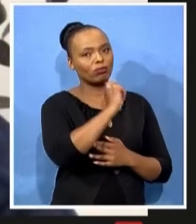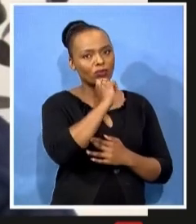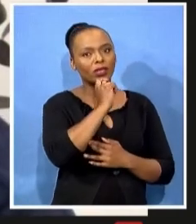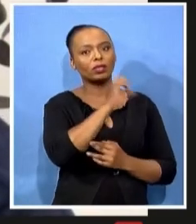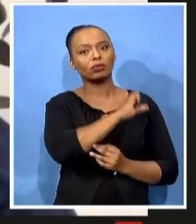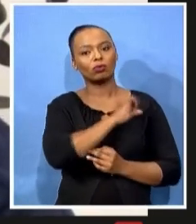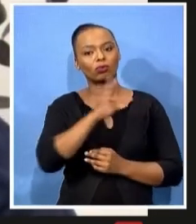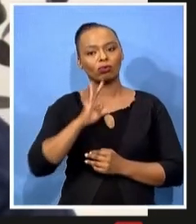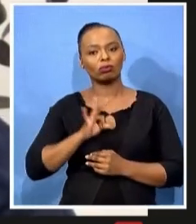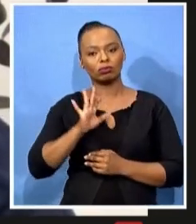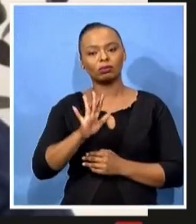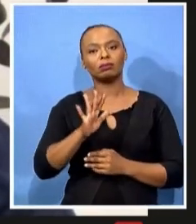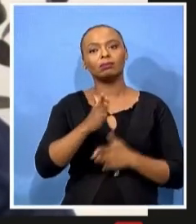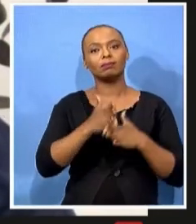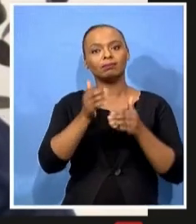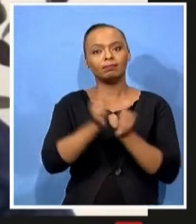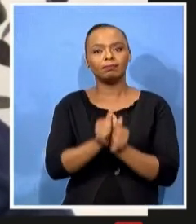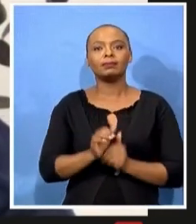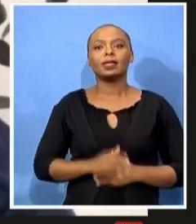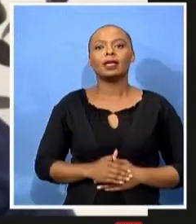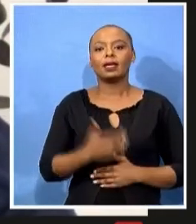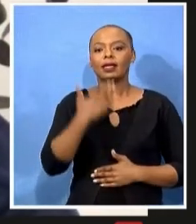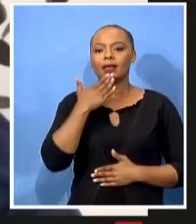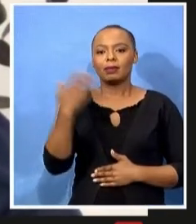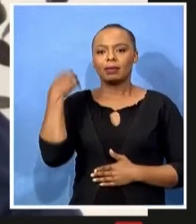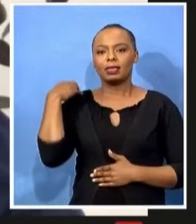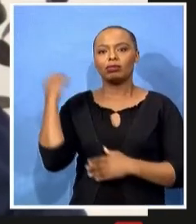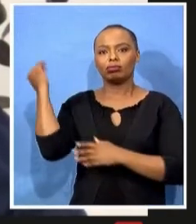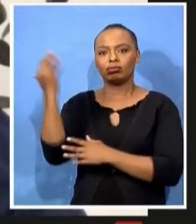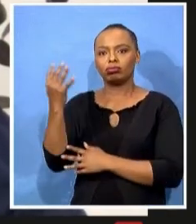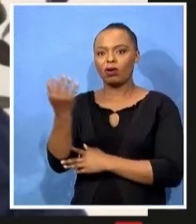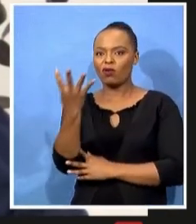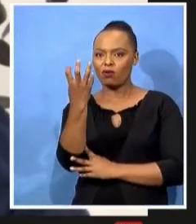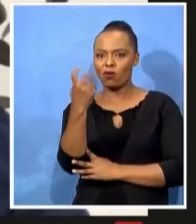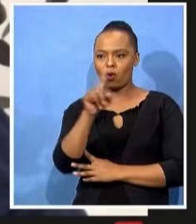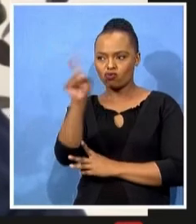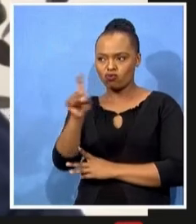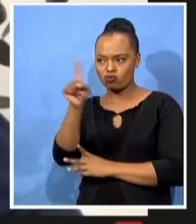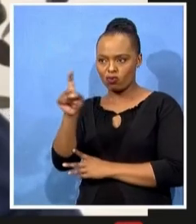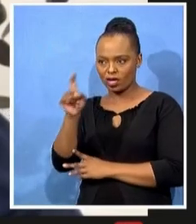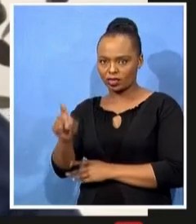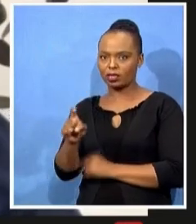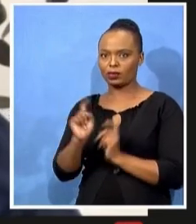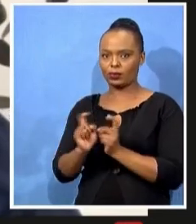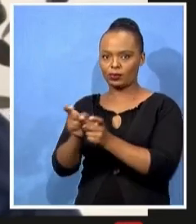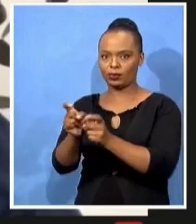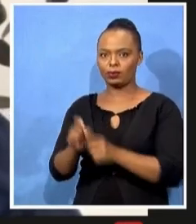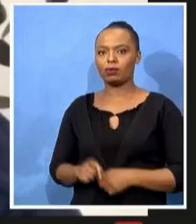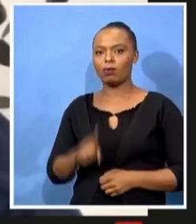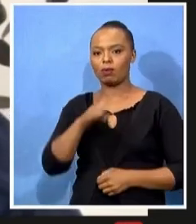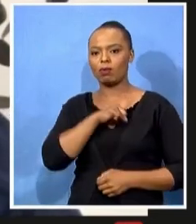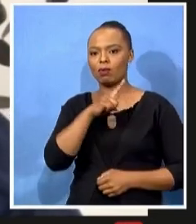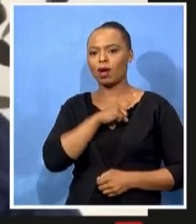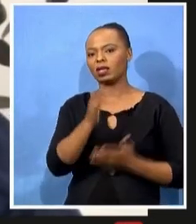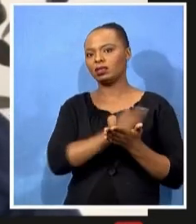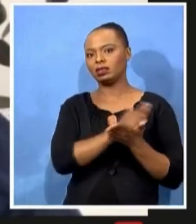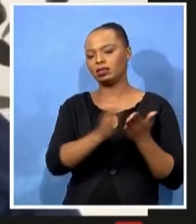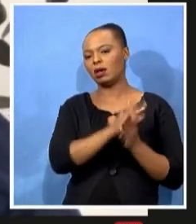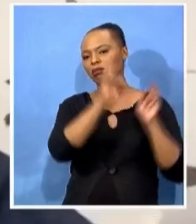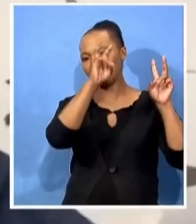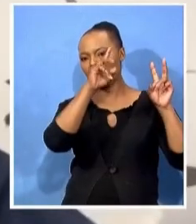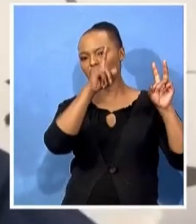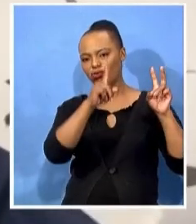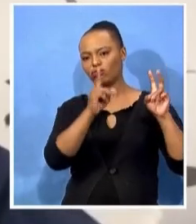through my 4 key questions quite quickly. I think my colleagues have covered the other matters that the chairperson had spoken